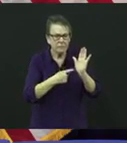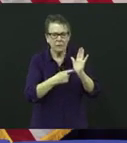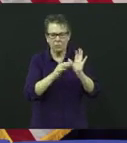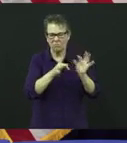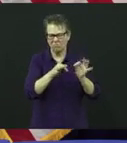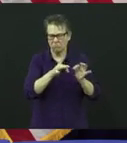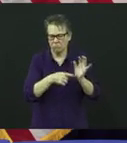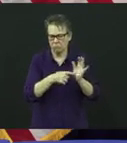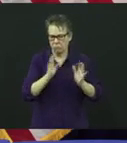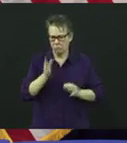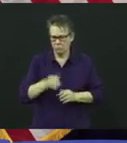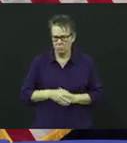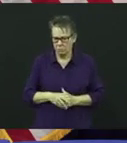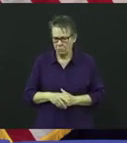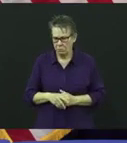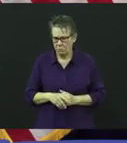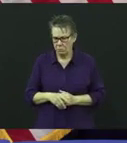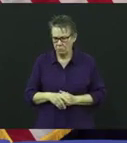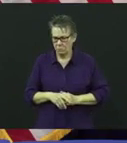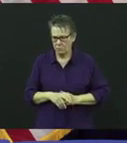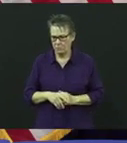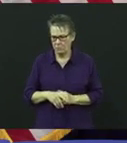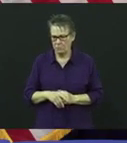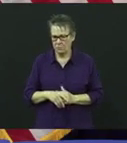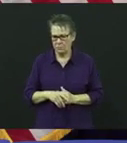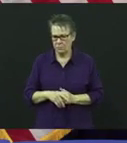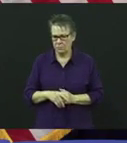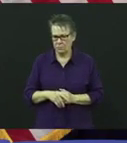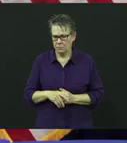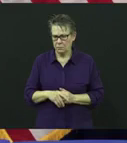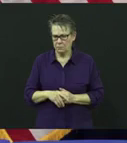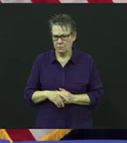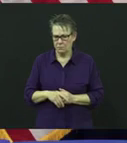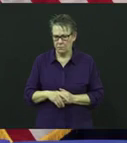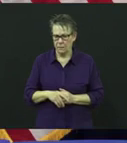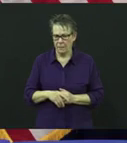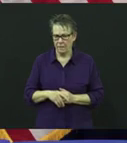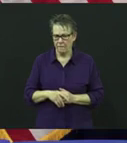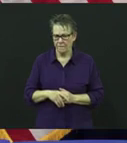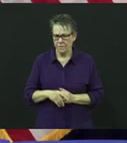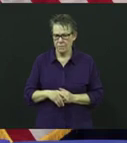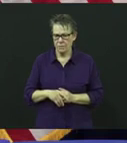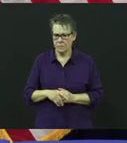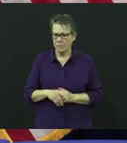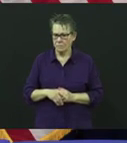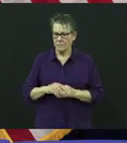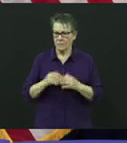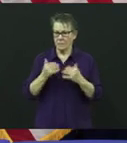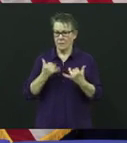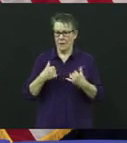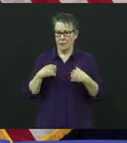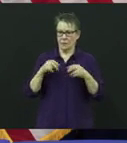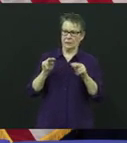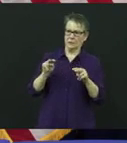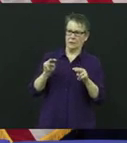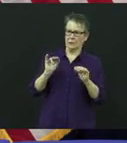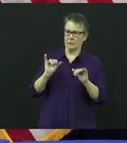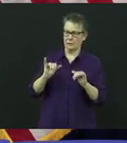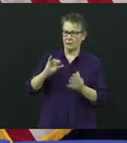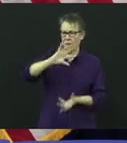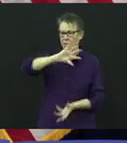imperfect first window into at least what that may look like. Let me also say this. We can't flip a